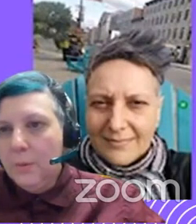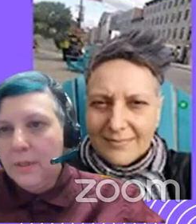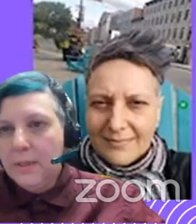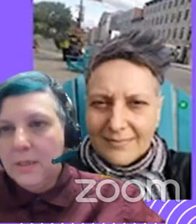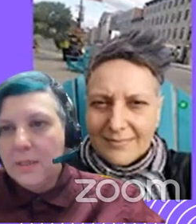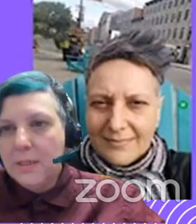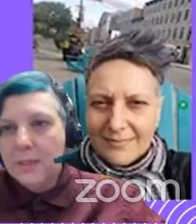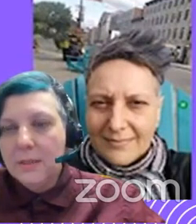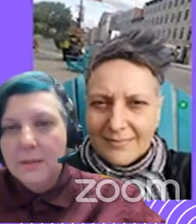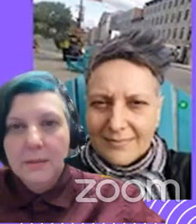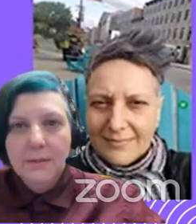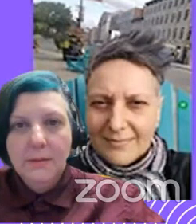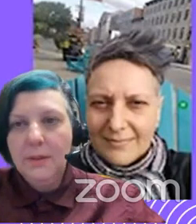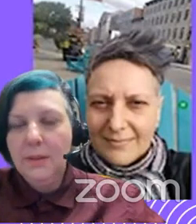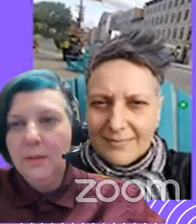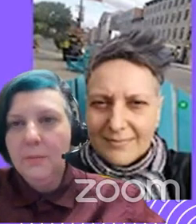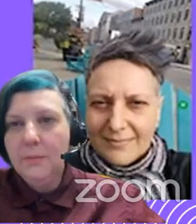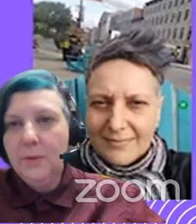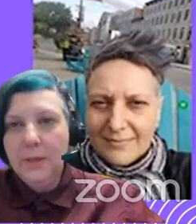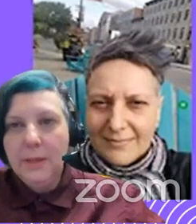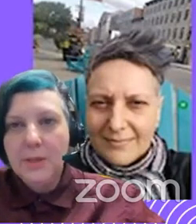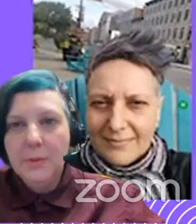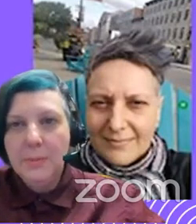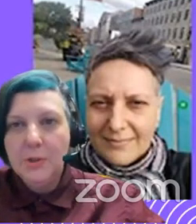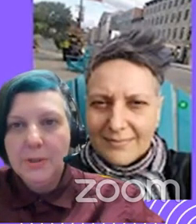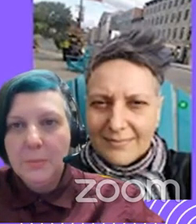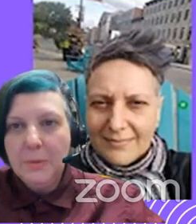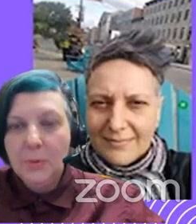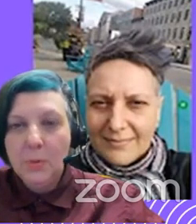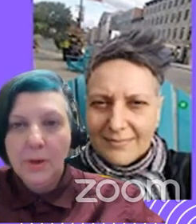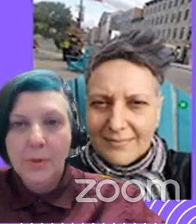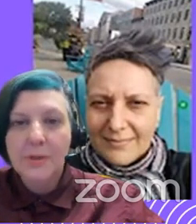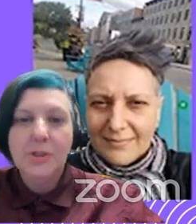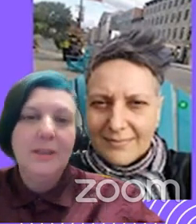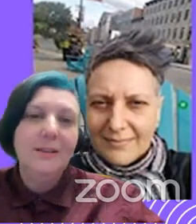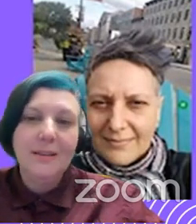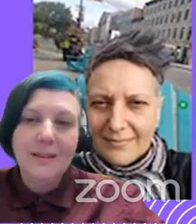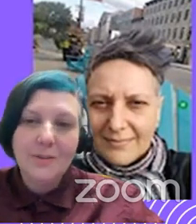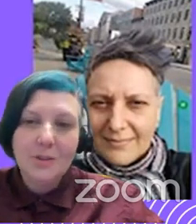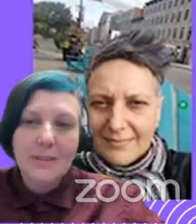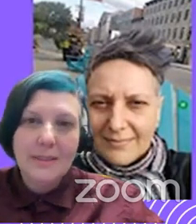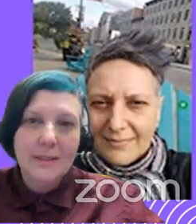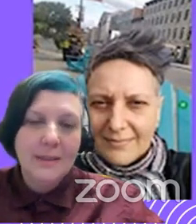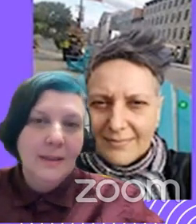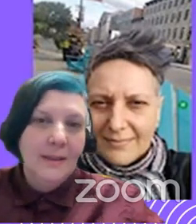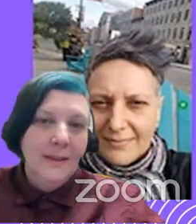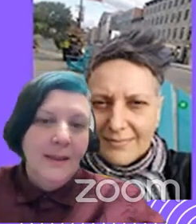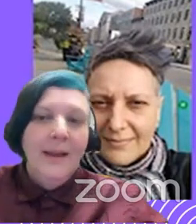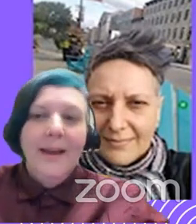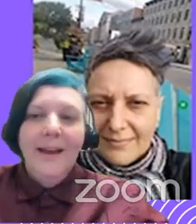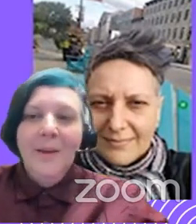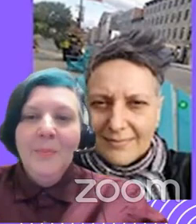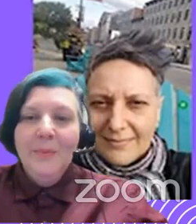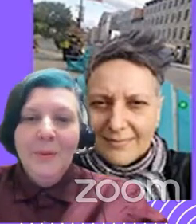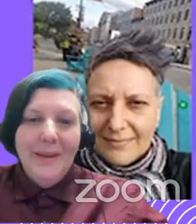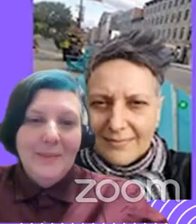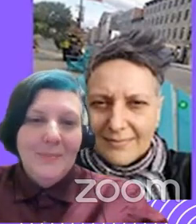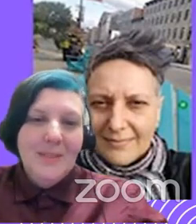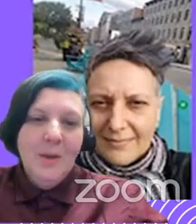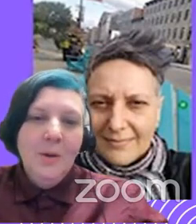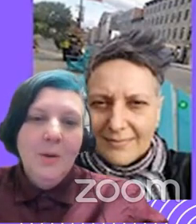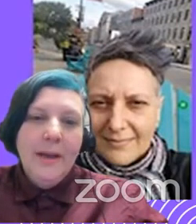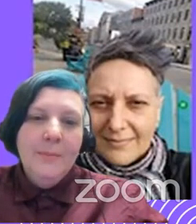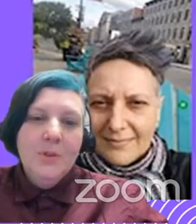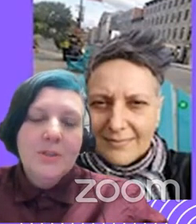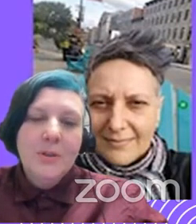anybody who is viewing. I just want to make sure that people who are watching can actually see.